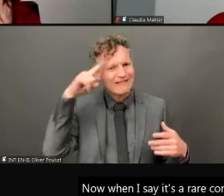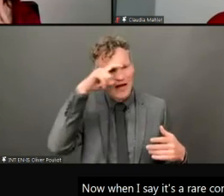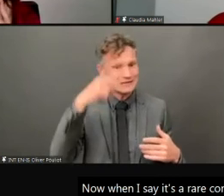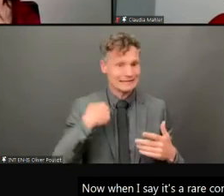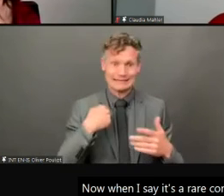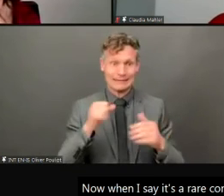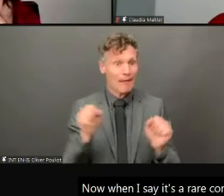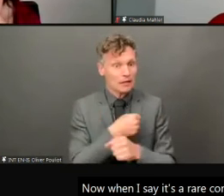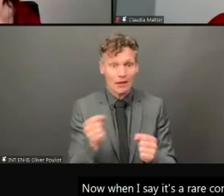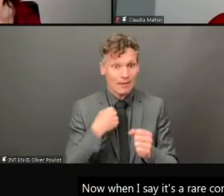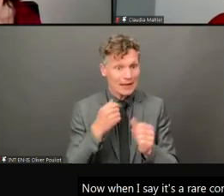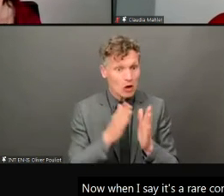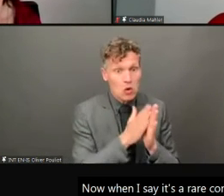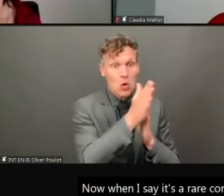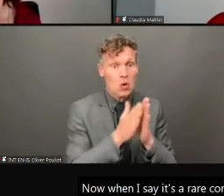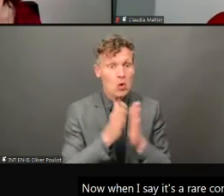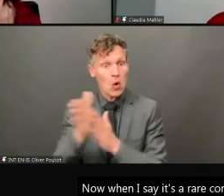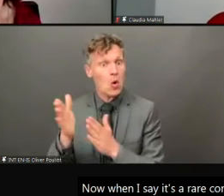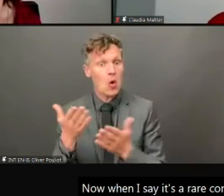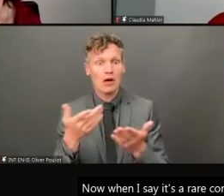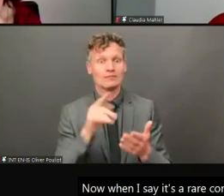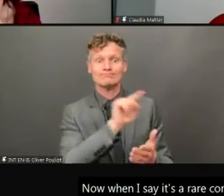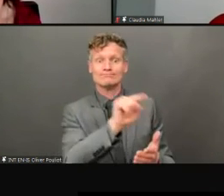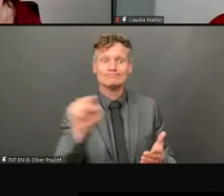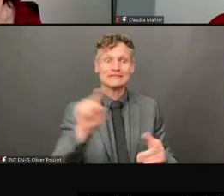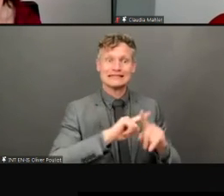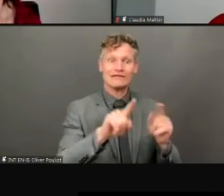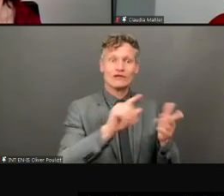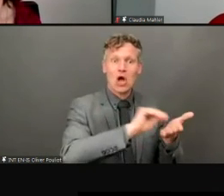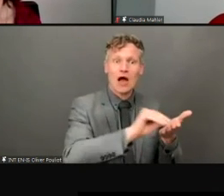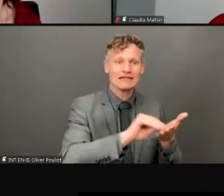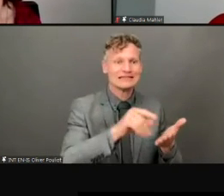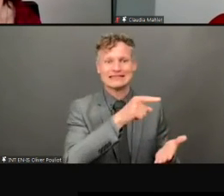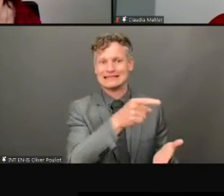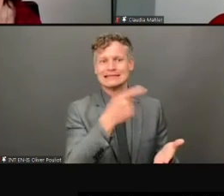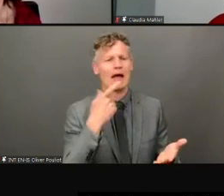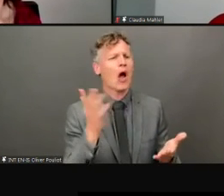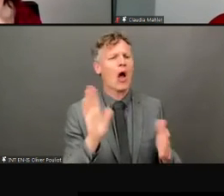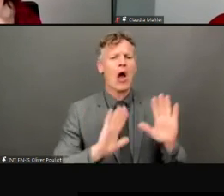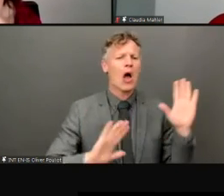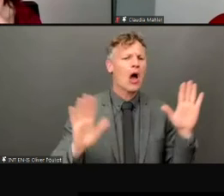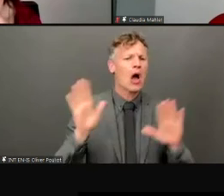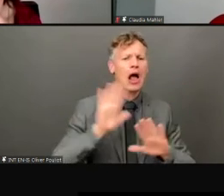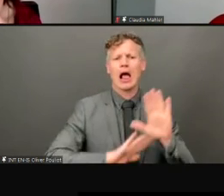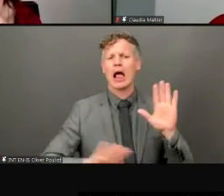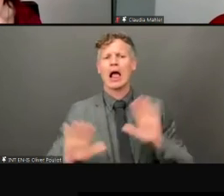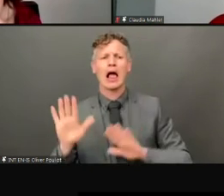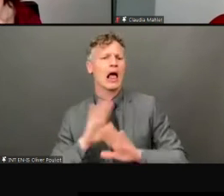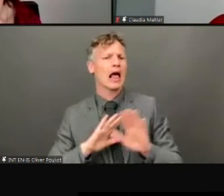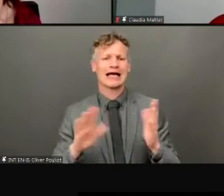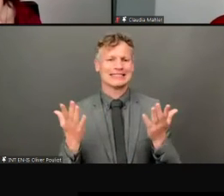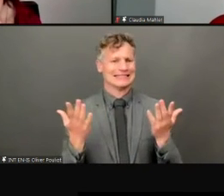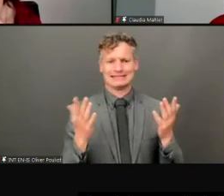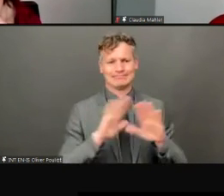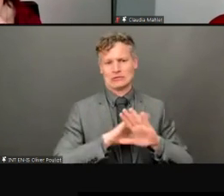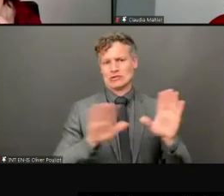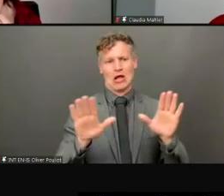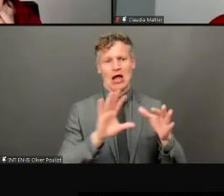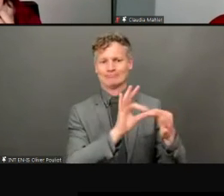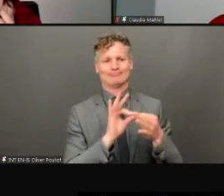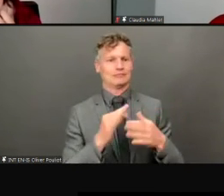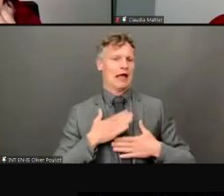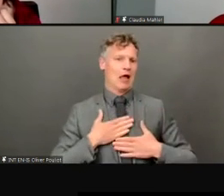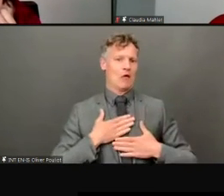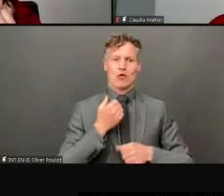just toss me around, or they say, no, it is not in our, it doesn't come under our list. So you please find it. So